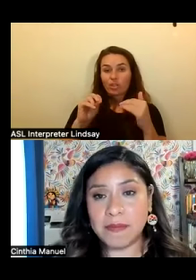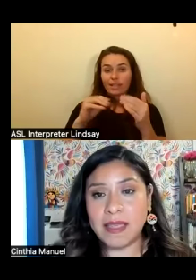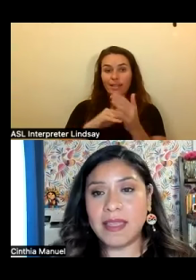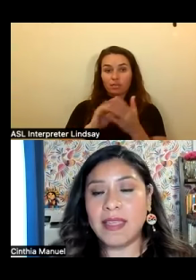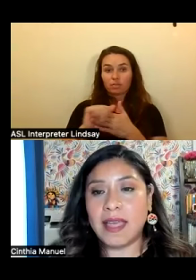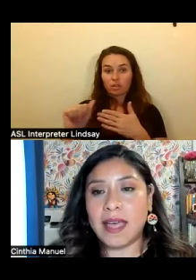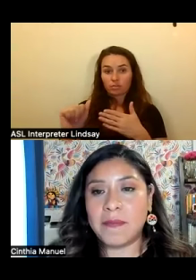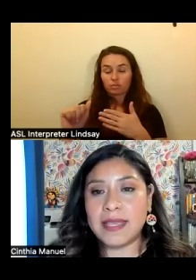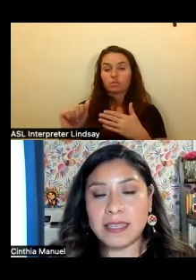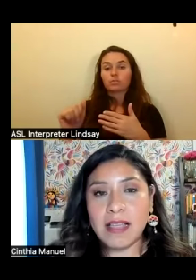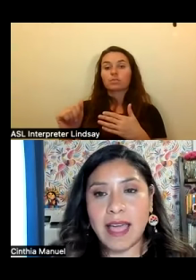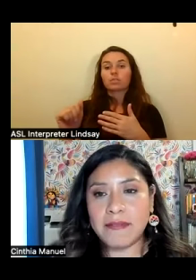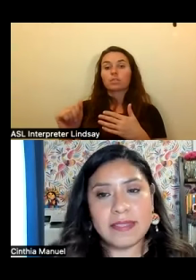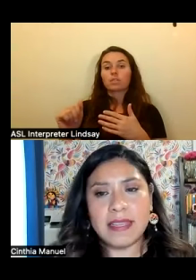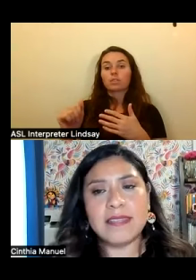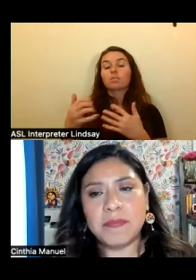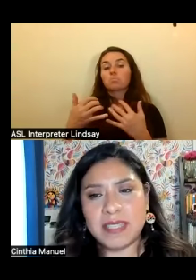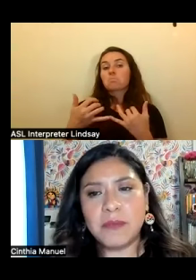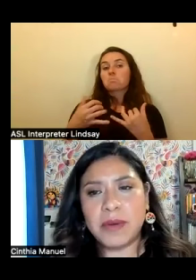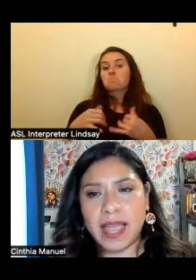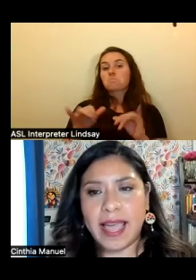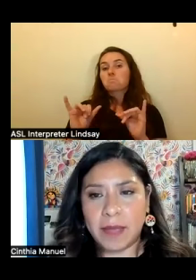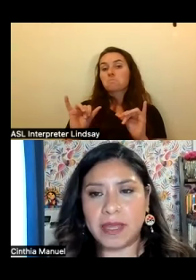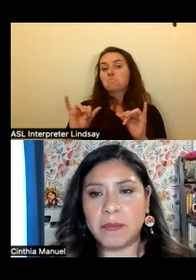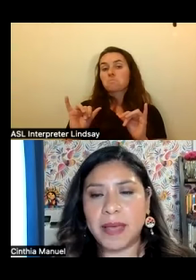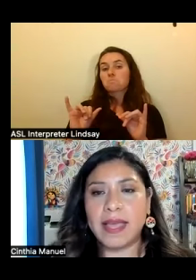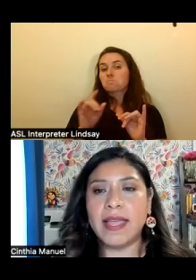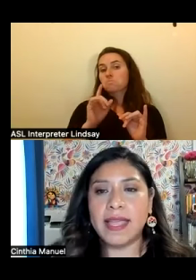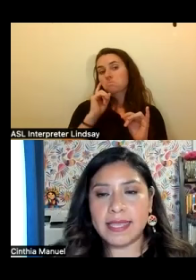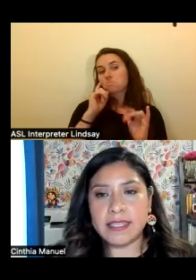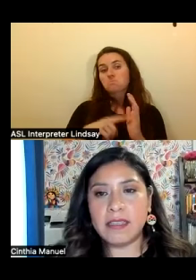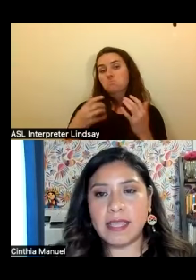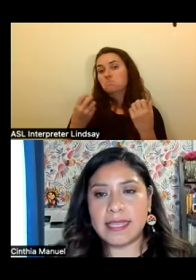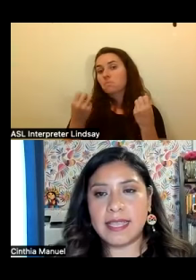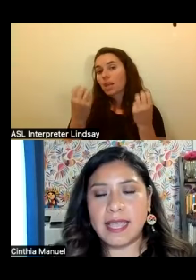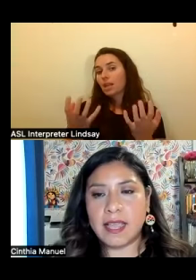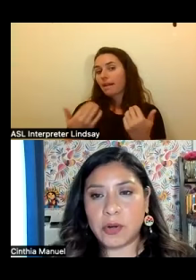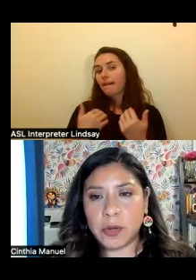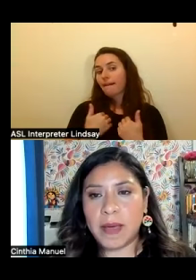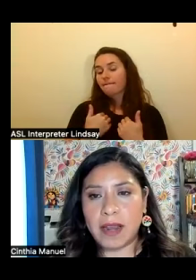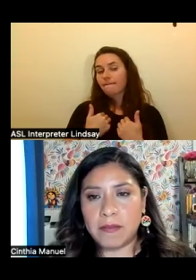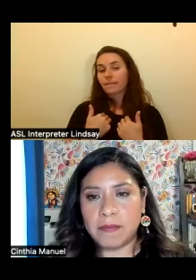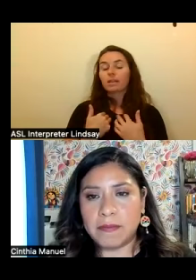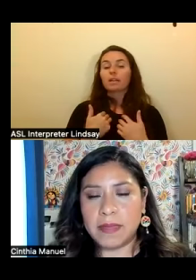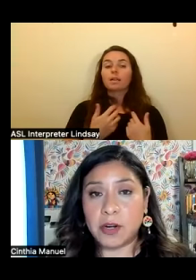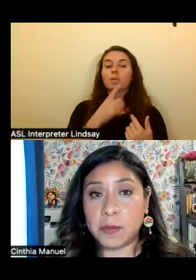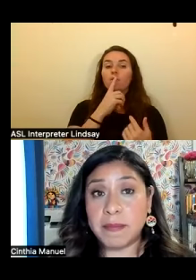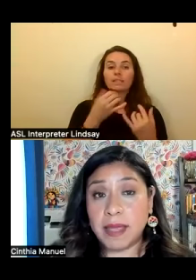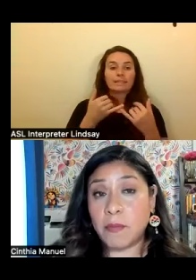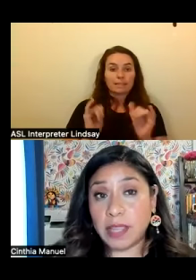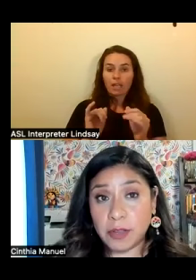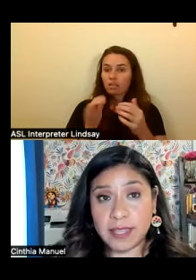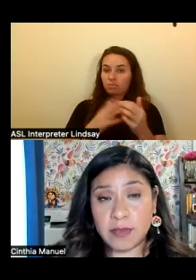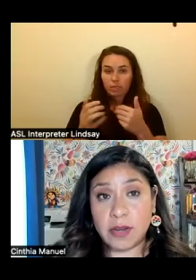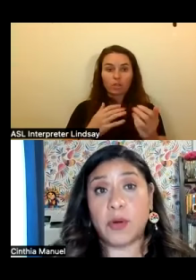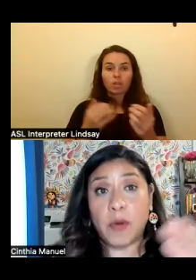income it's still pretty high up there, but it still is the group out of the groups that make